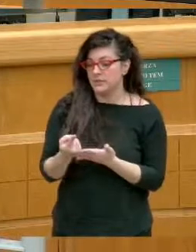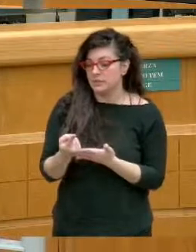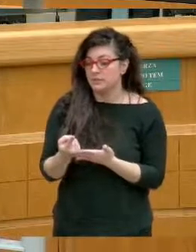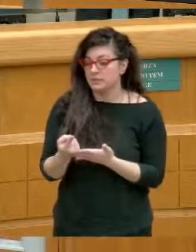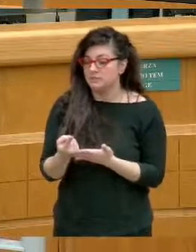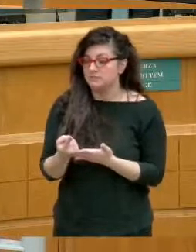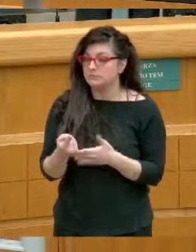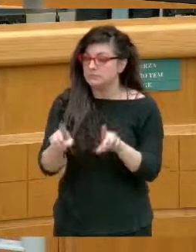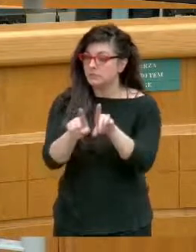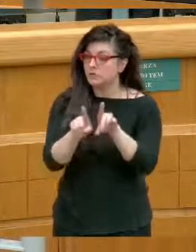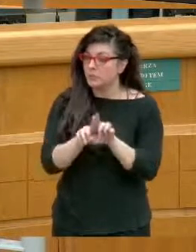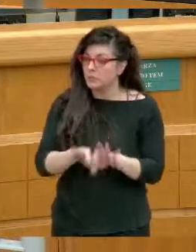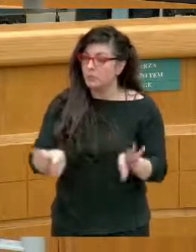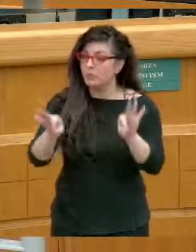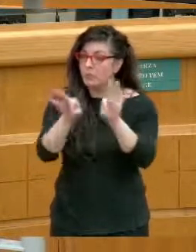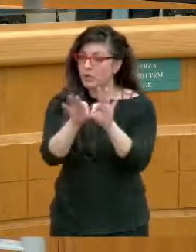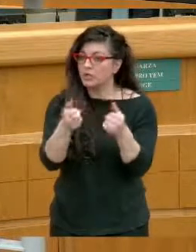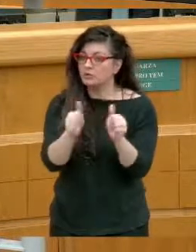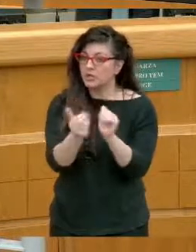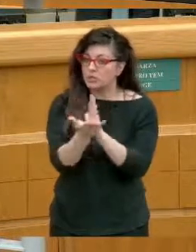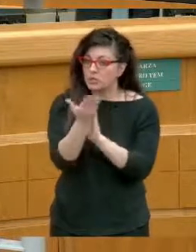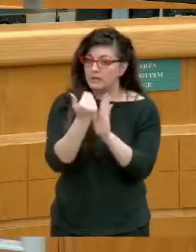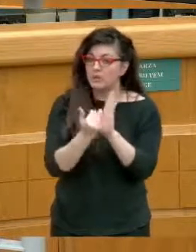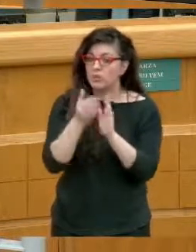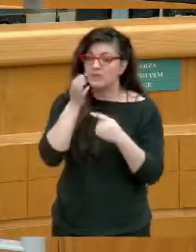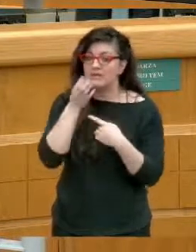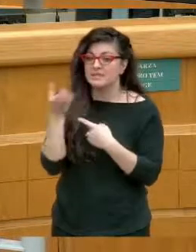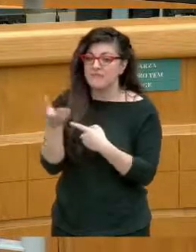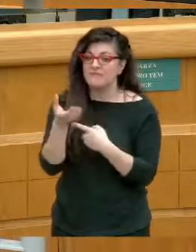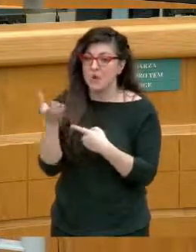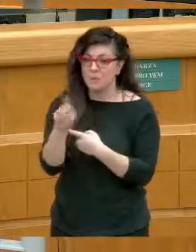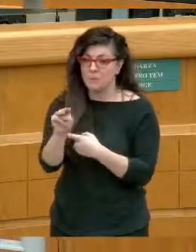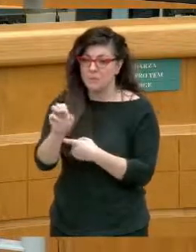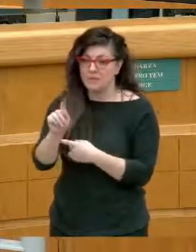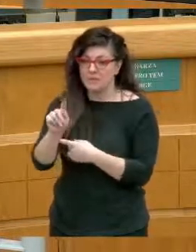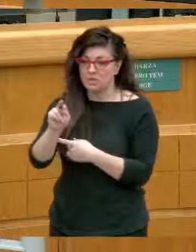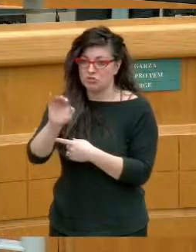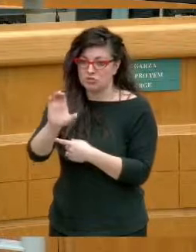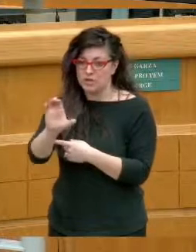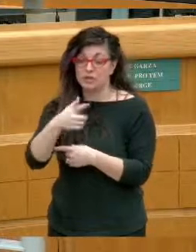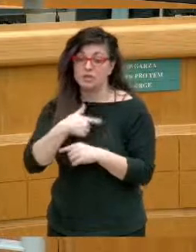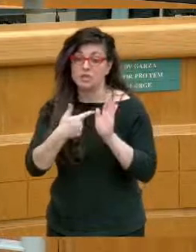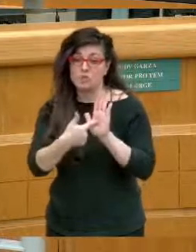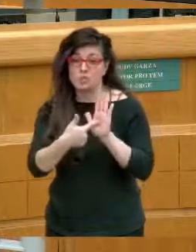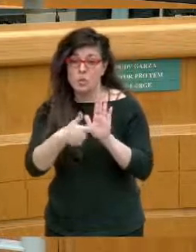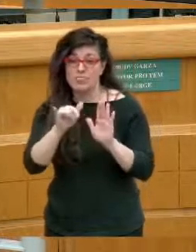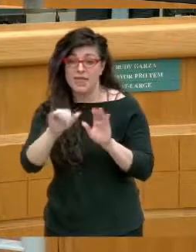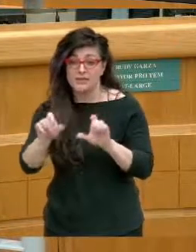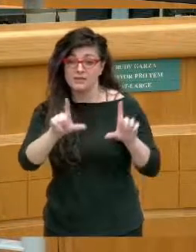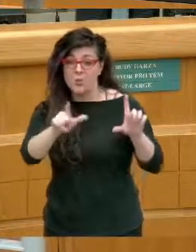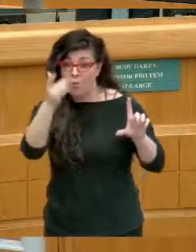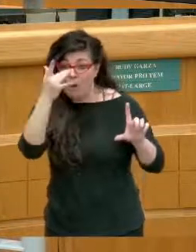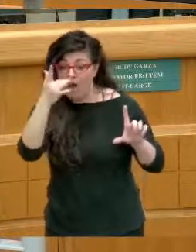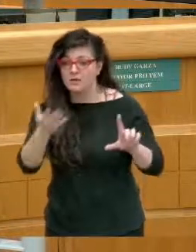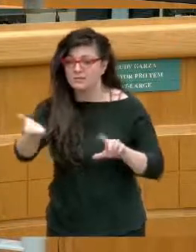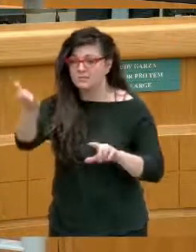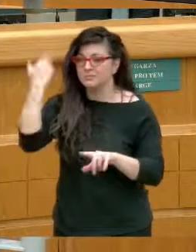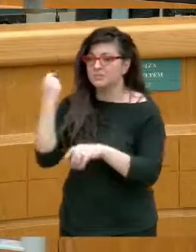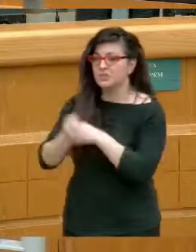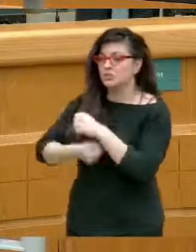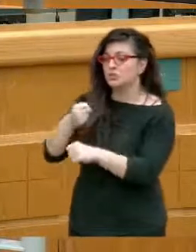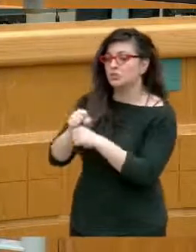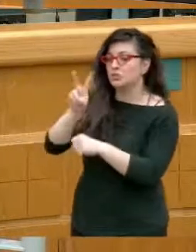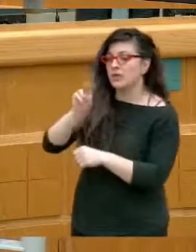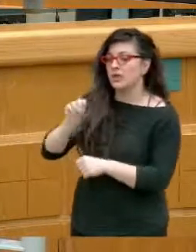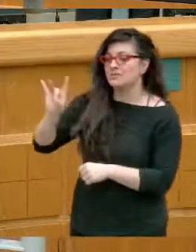it's also important to review the cell phone metrics. Again, I show this slide because in 2008, it was considered very